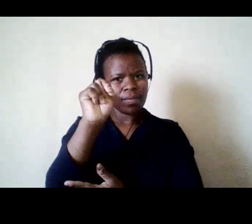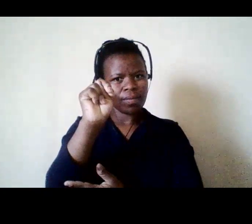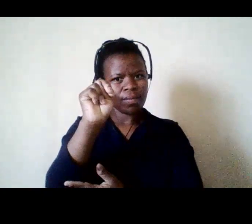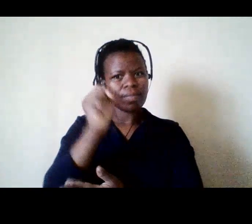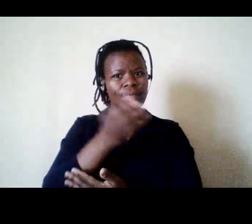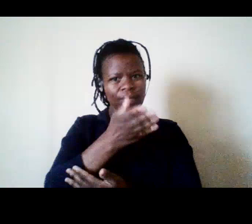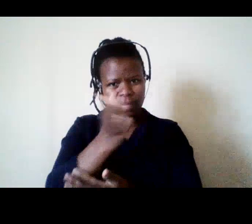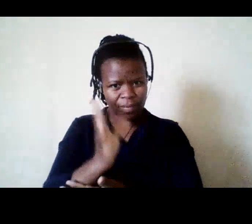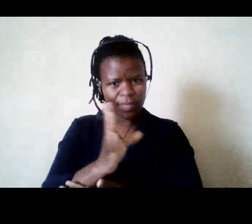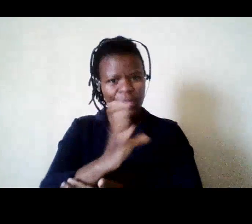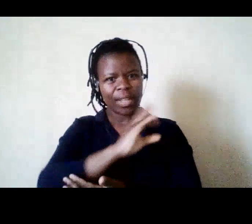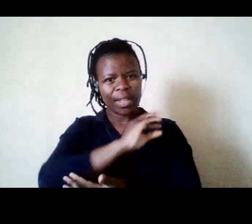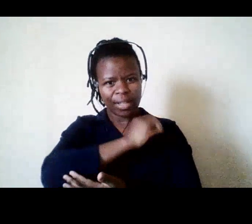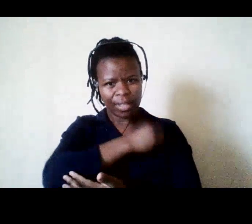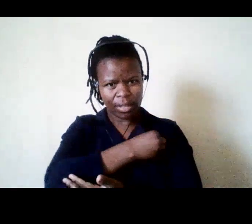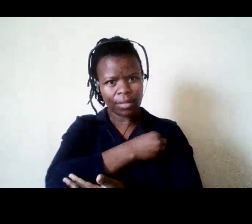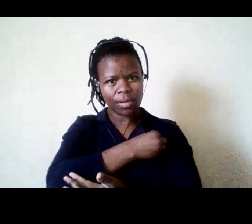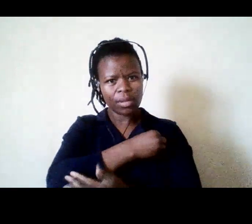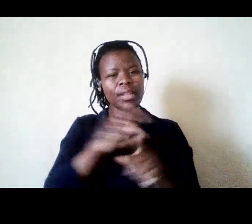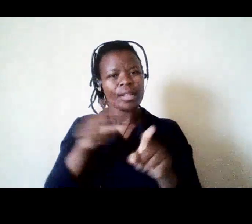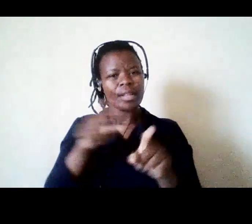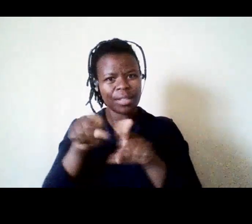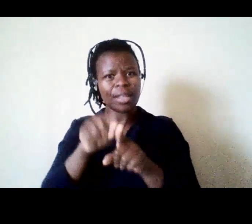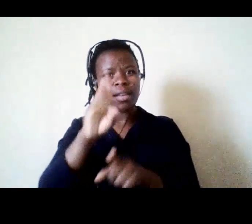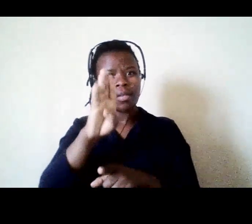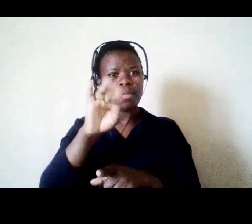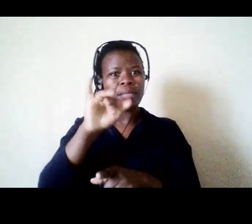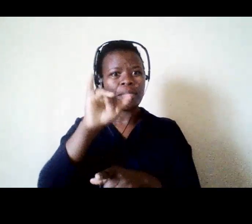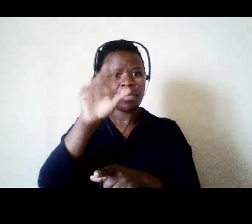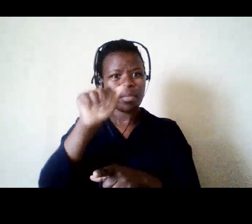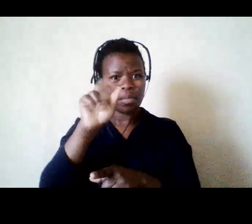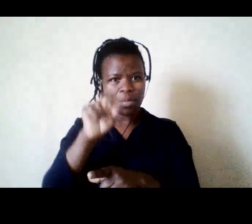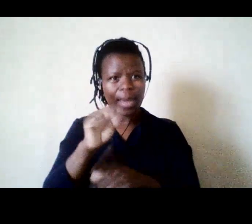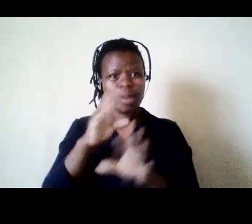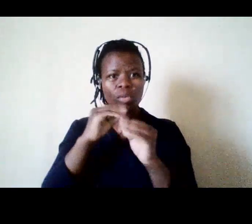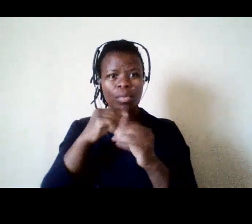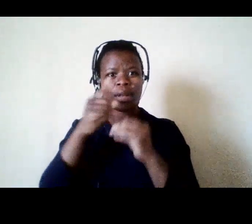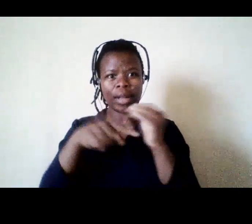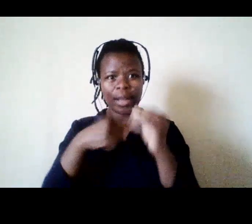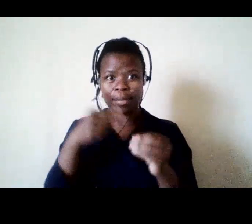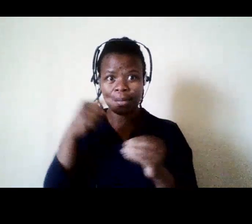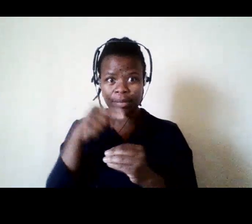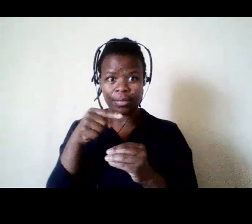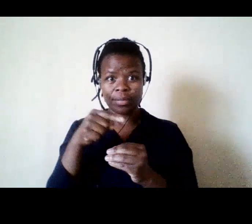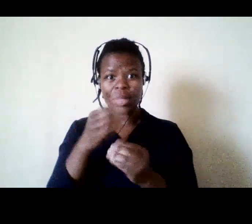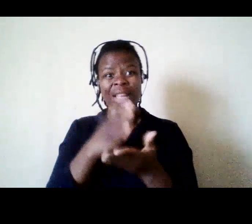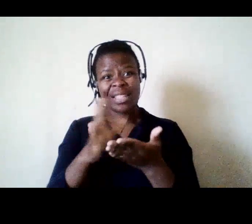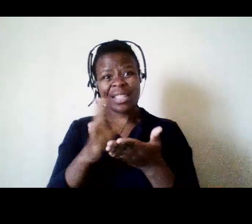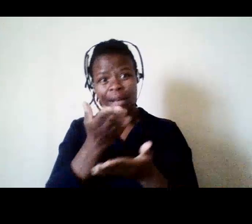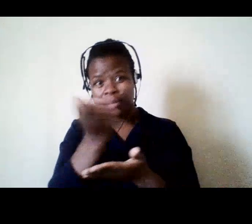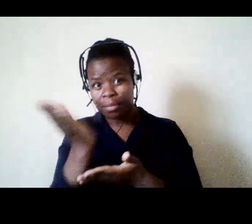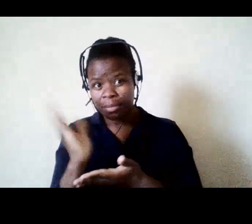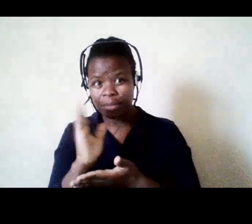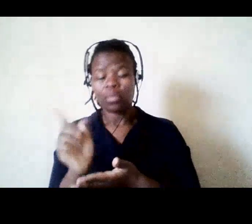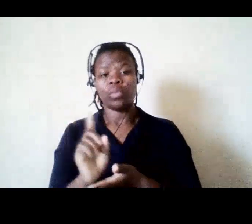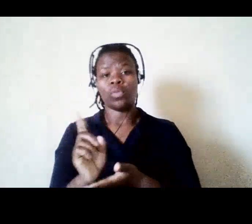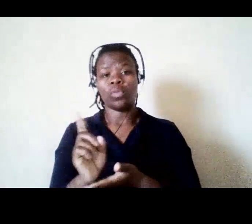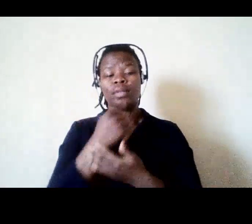Brian talked about this, persons with disabilities over there some of them were saying that there's an attitude